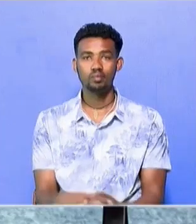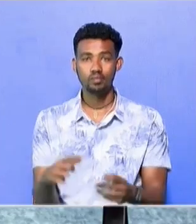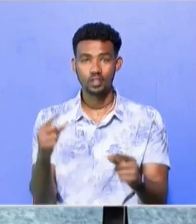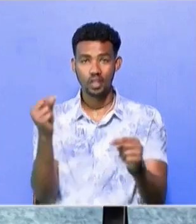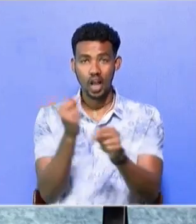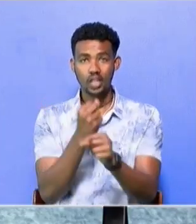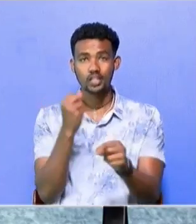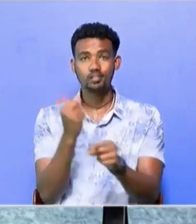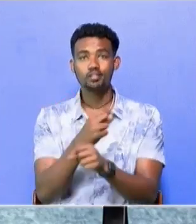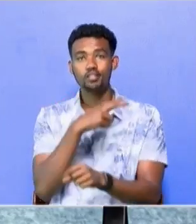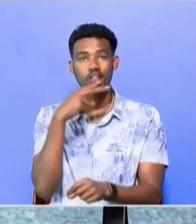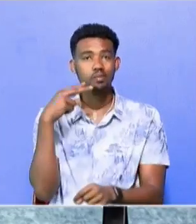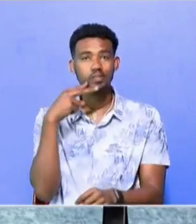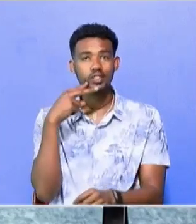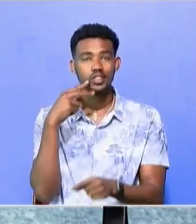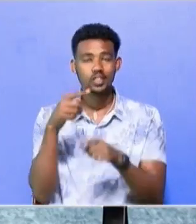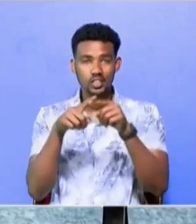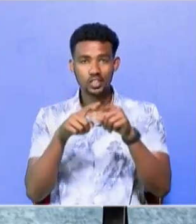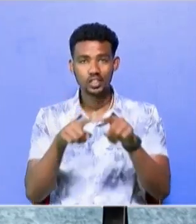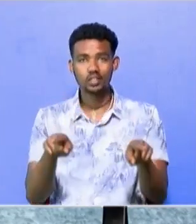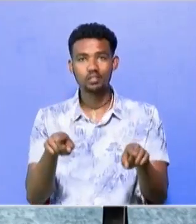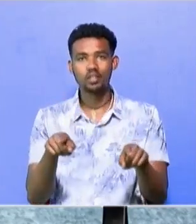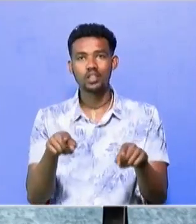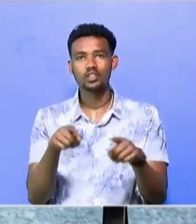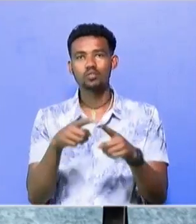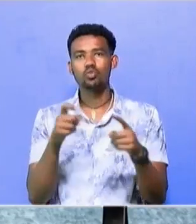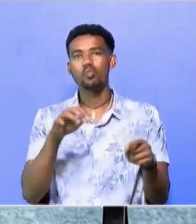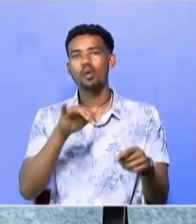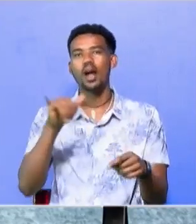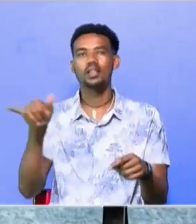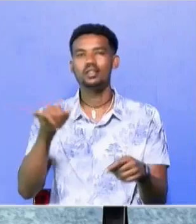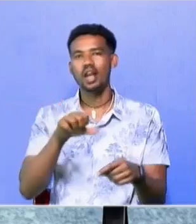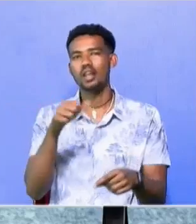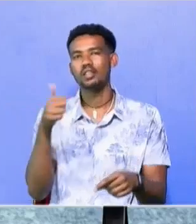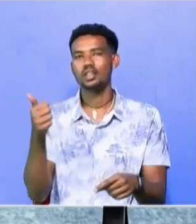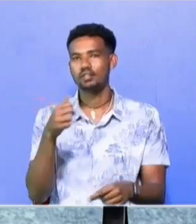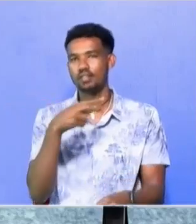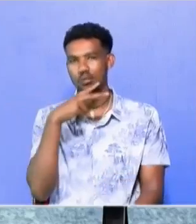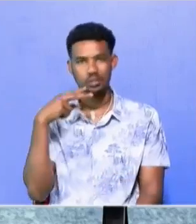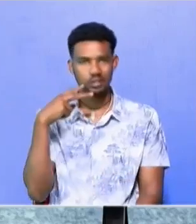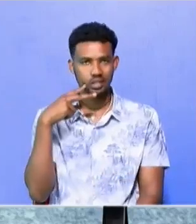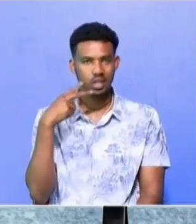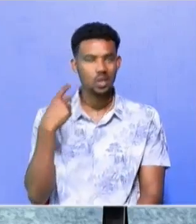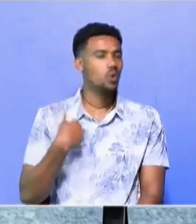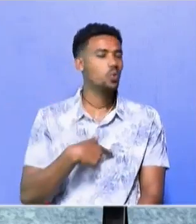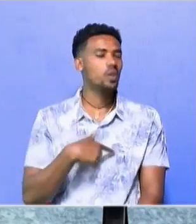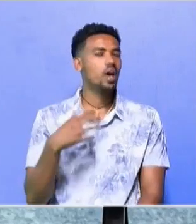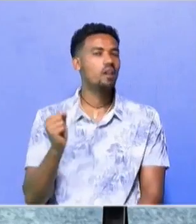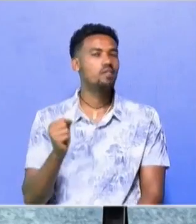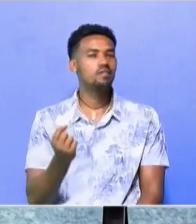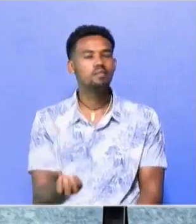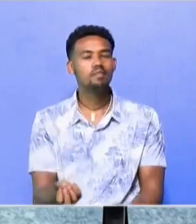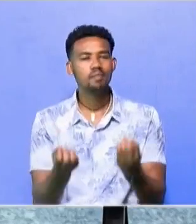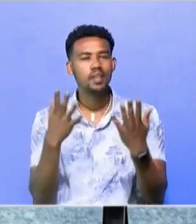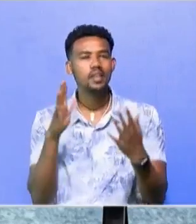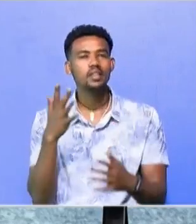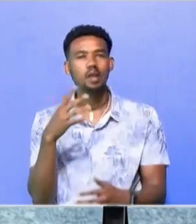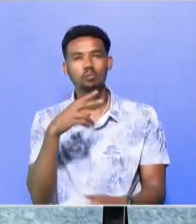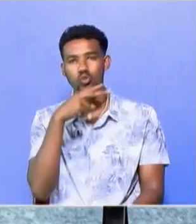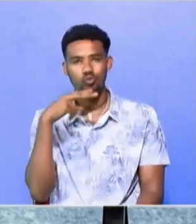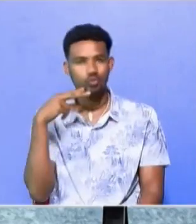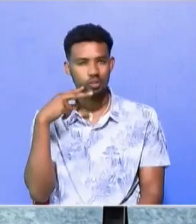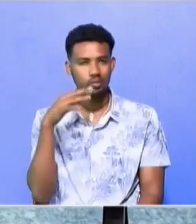Because action verbs is different from other verbs. Because we have many types of